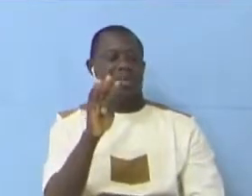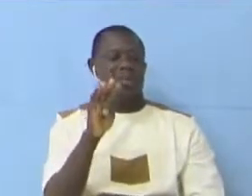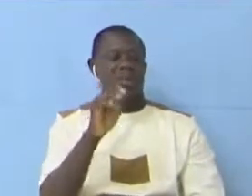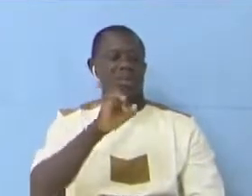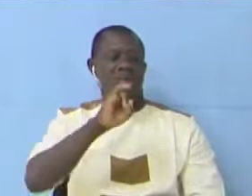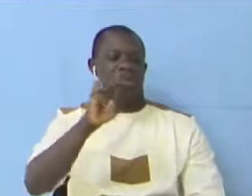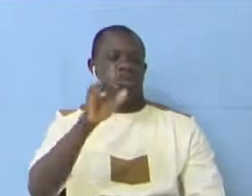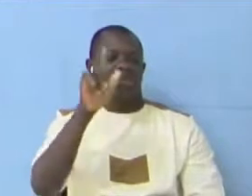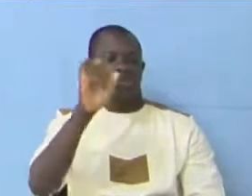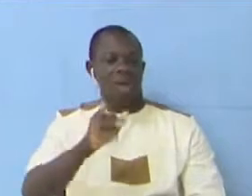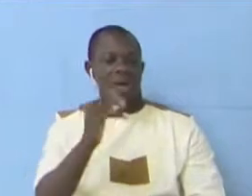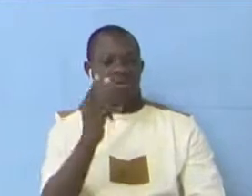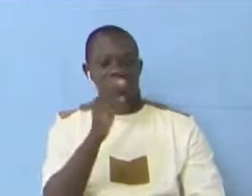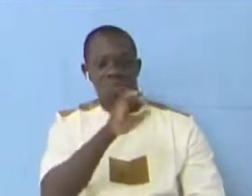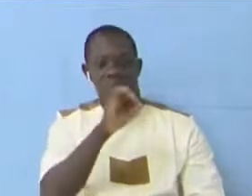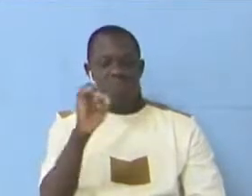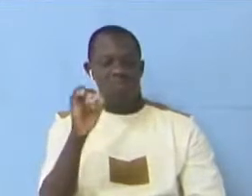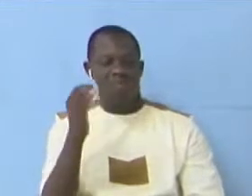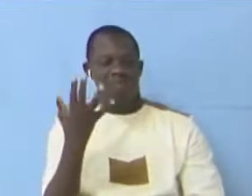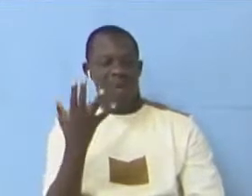July, 2005,